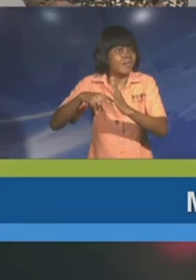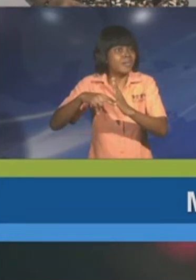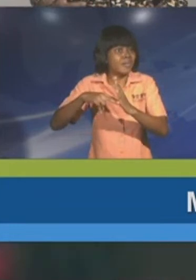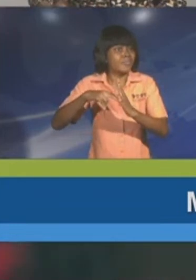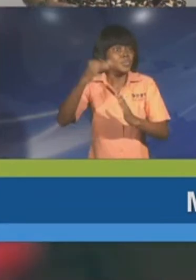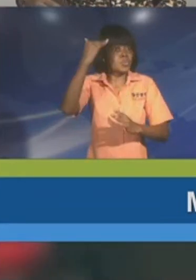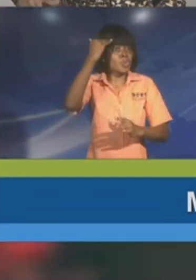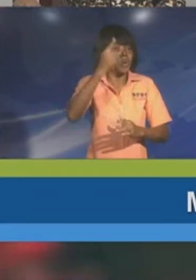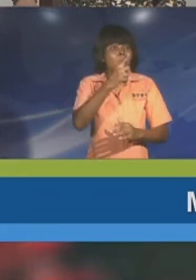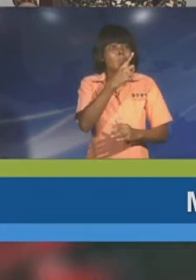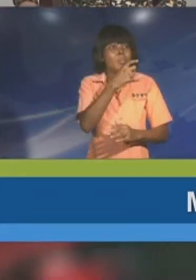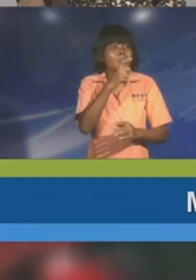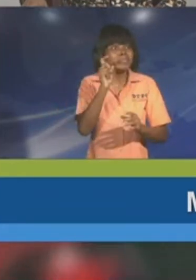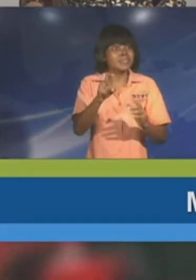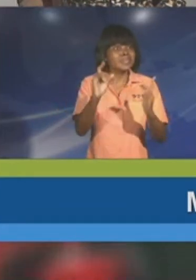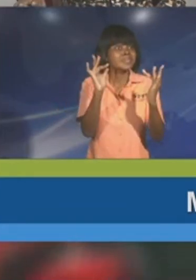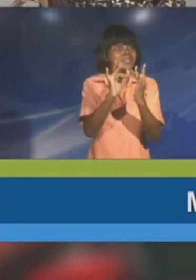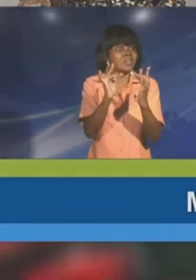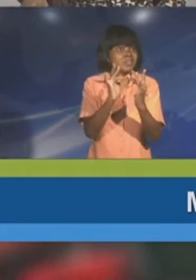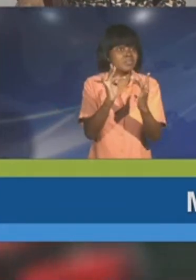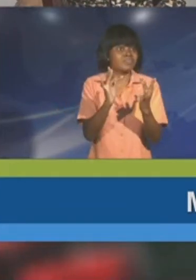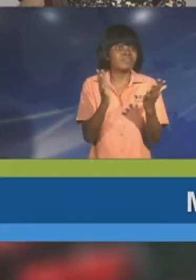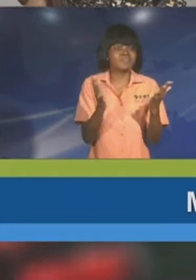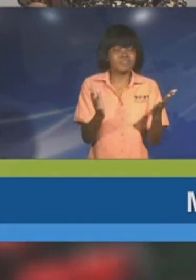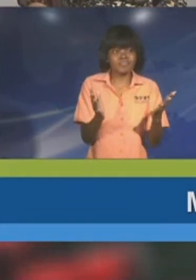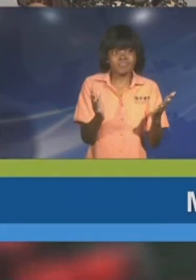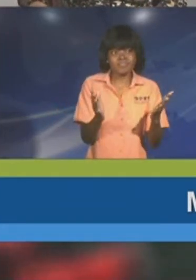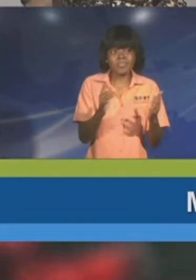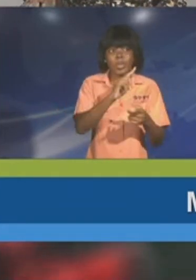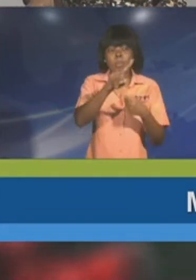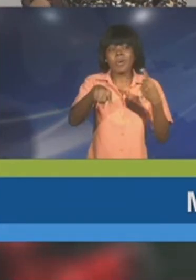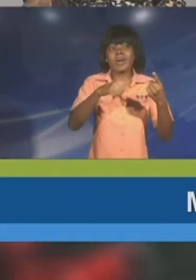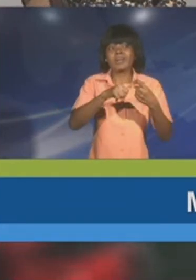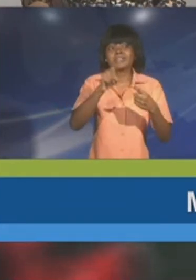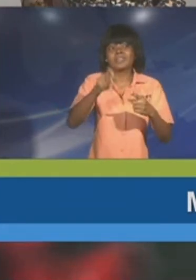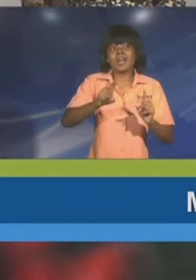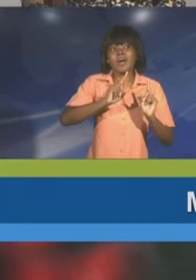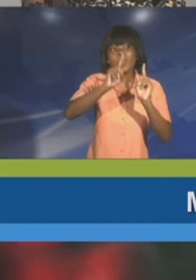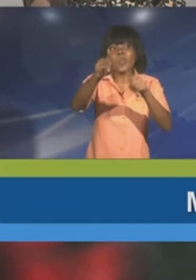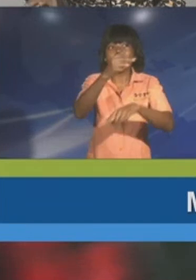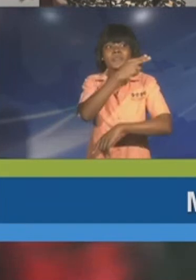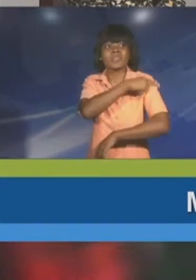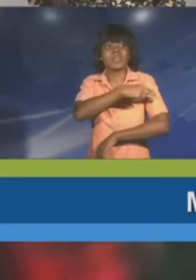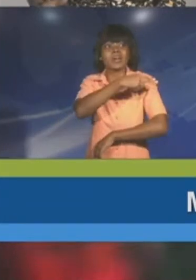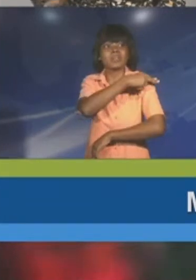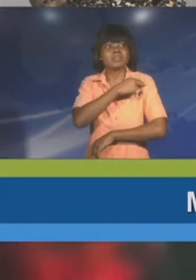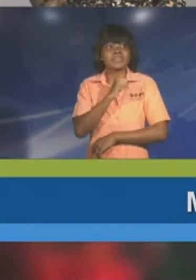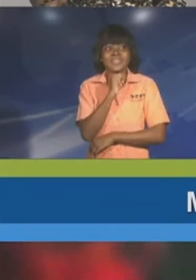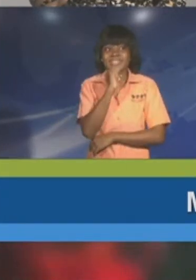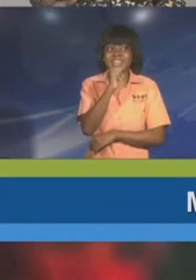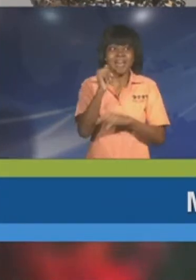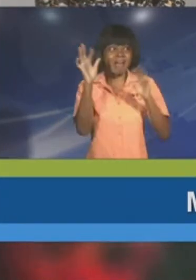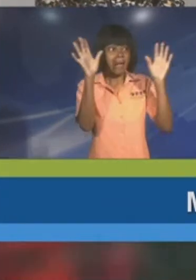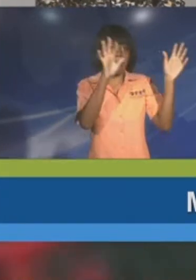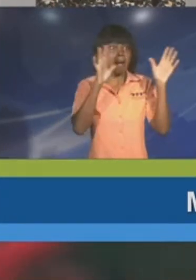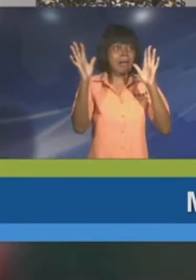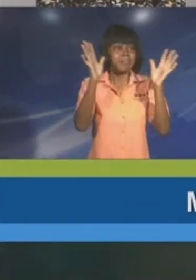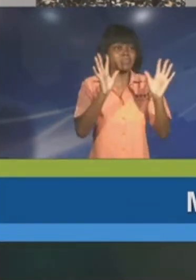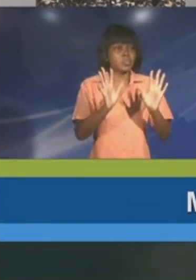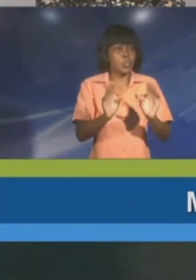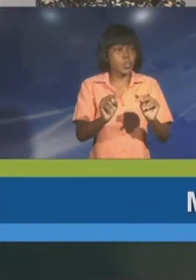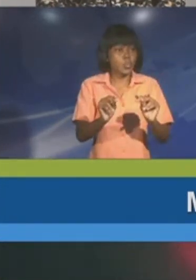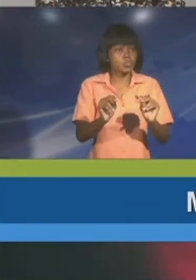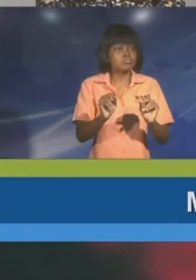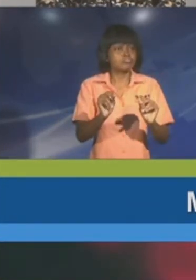peeps, and you know when to go to the hospital. You don't have to be panicked about anything. Get your information and have your kit ready. So I usually